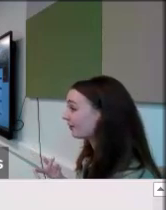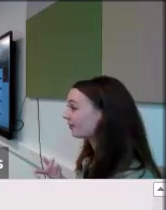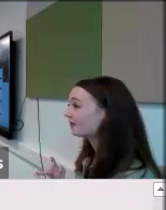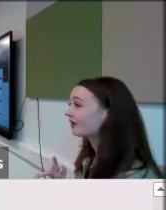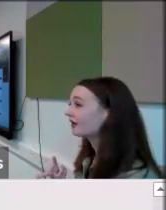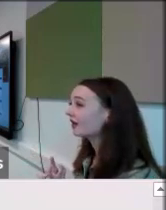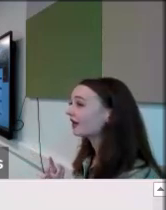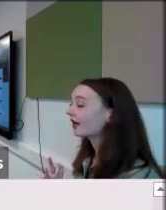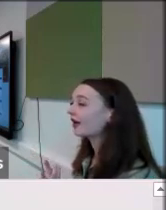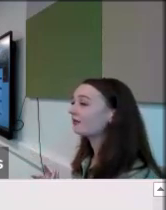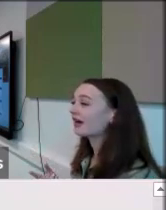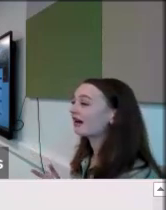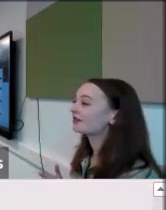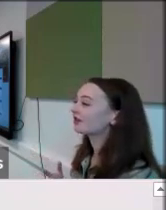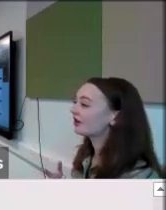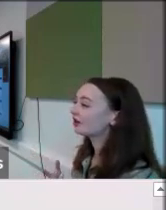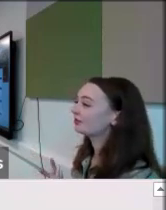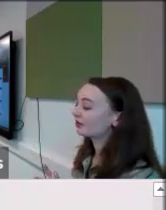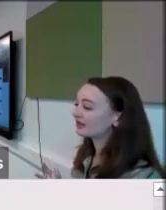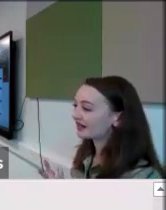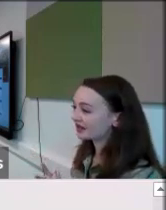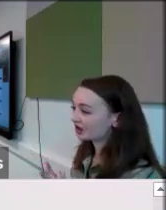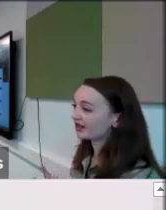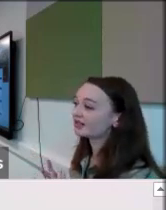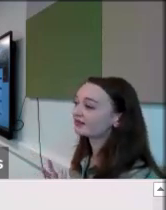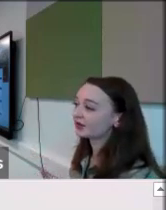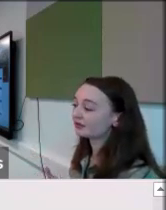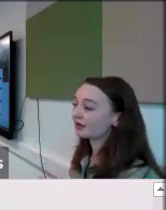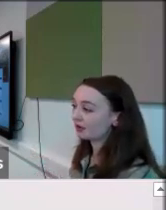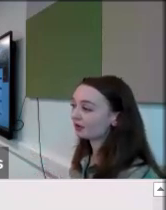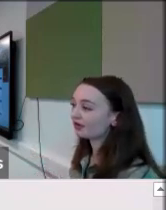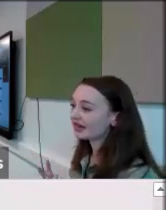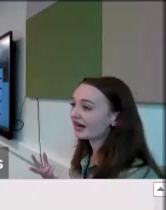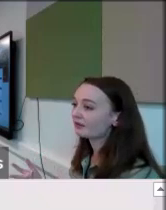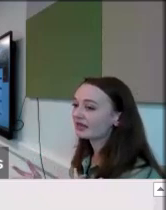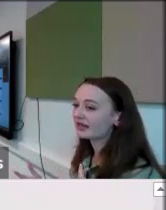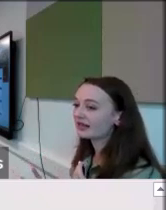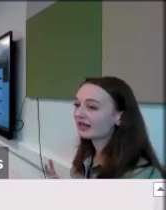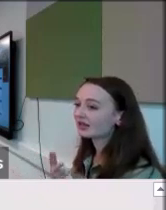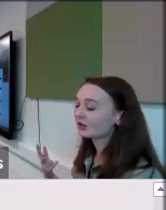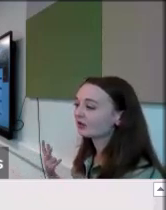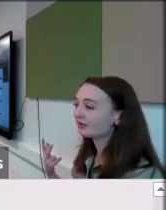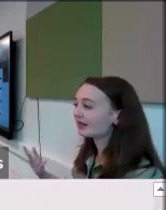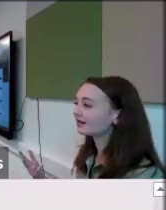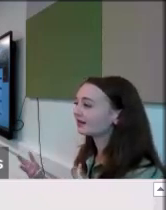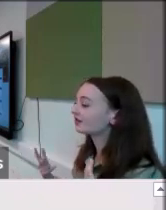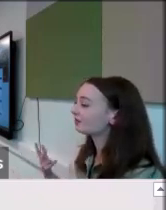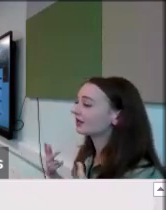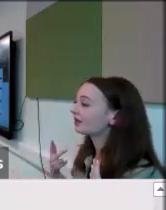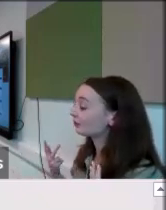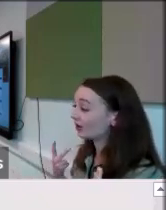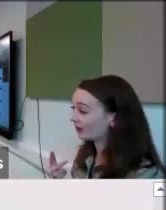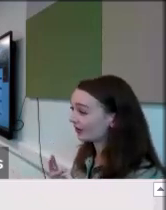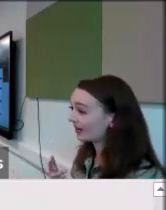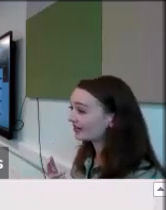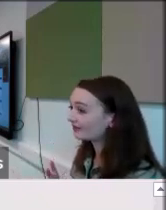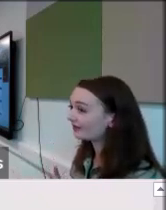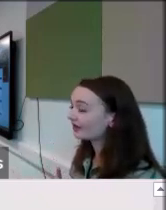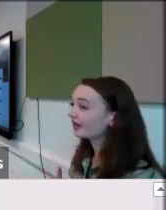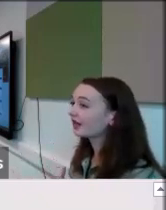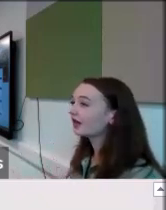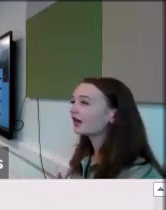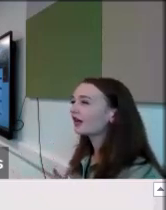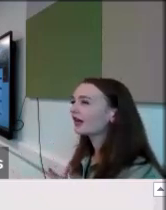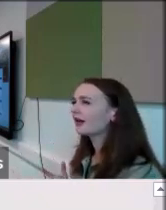more difficult. I have a certain number of taxi journeys funded per month to help me get to spaces as somebody who can't